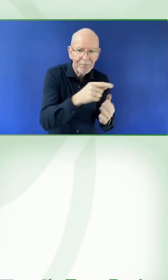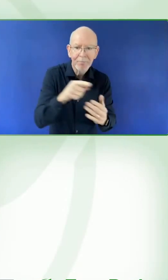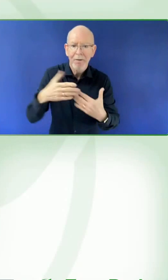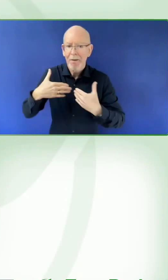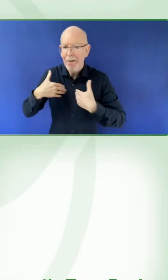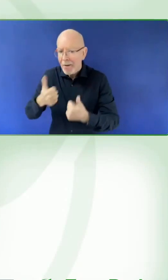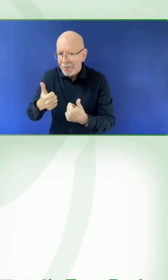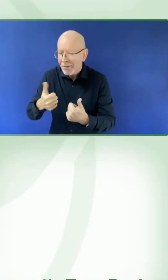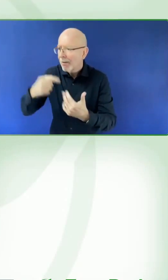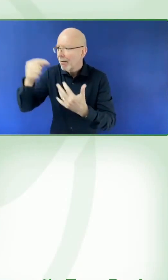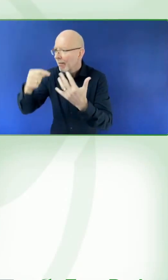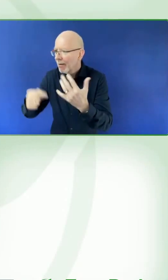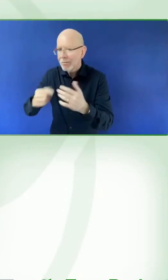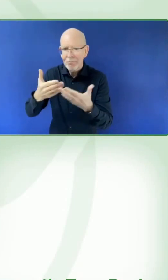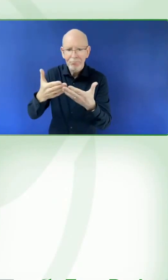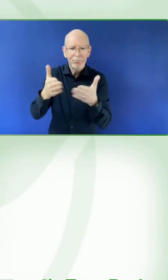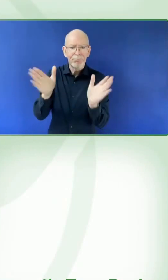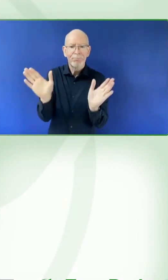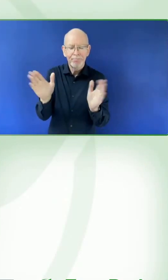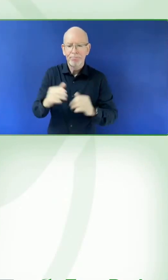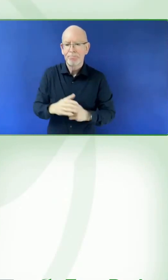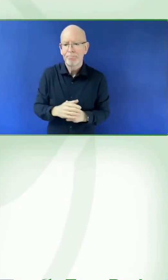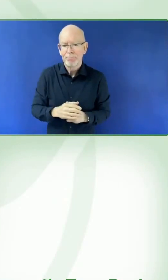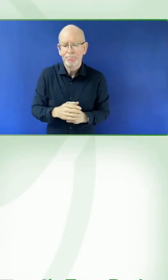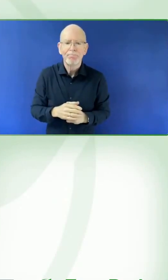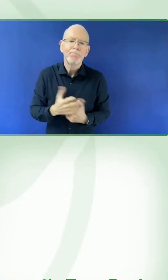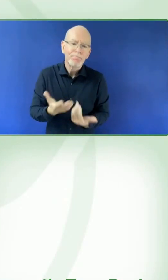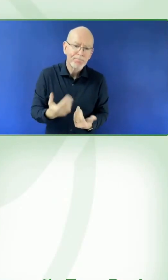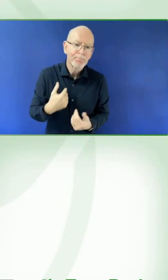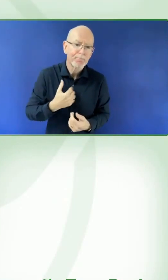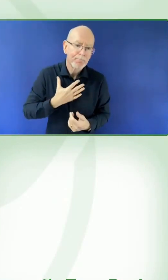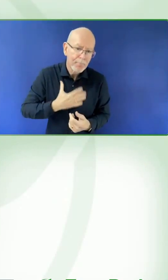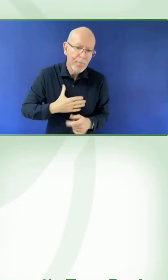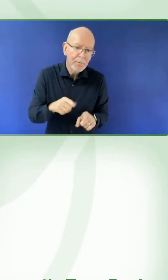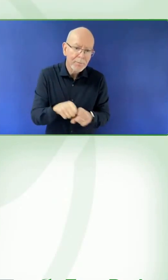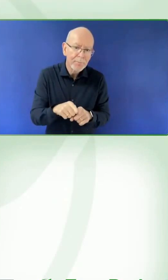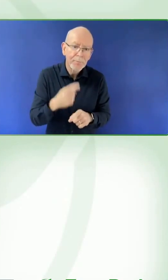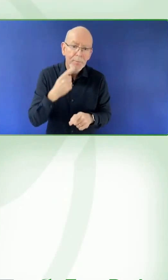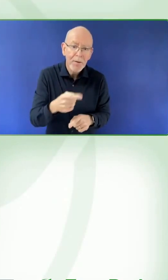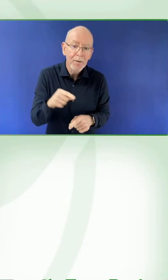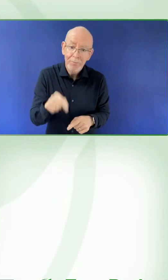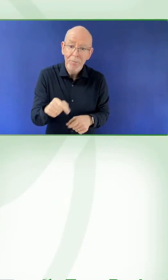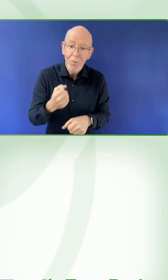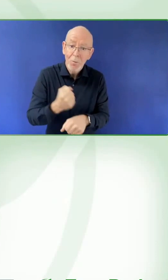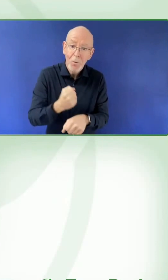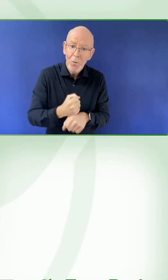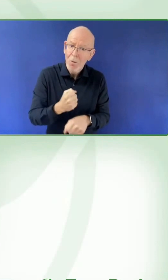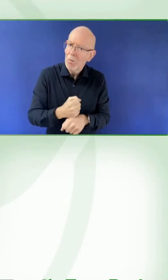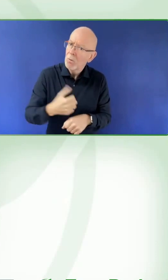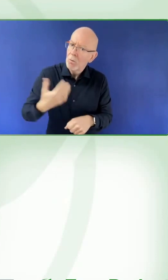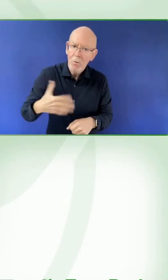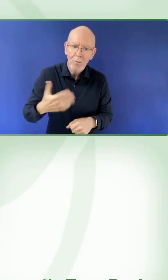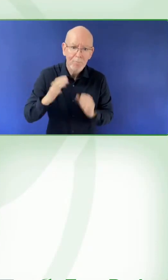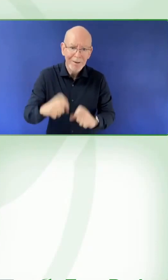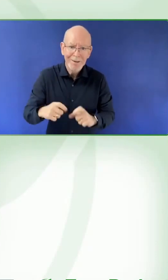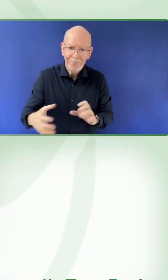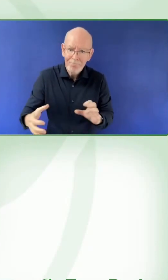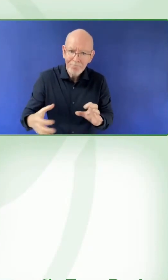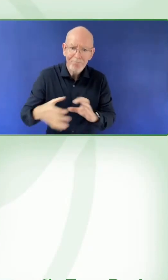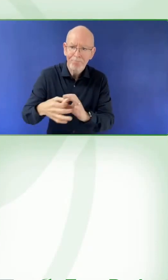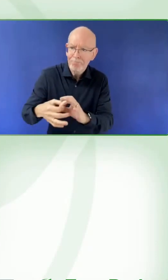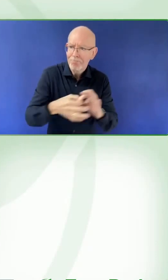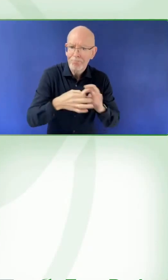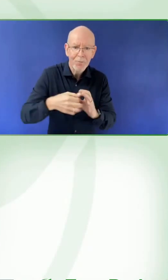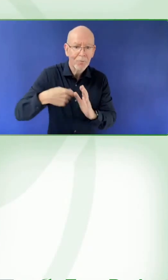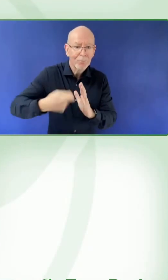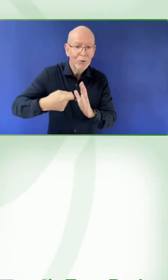the academic spaces in order to advance the initiative and achieve a greater impact.